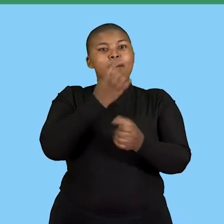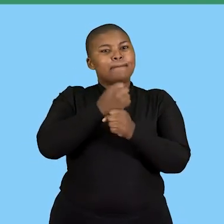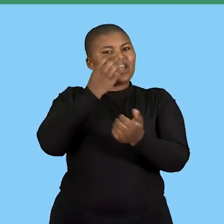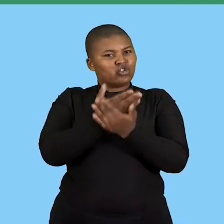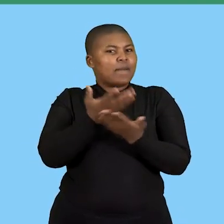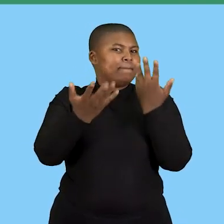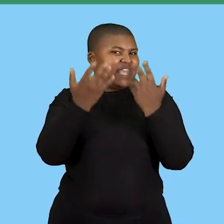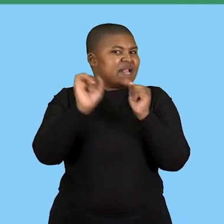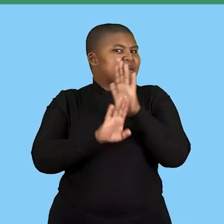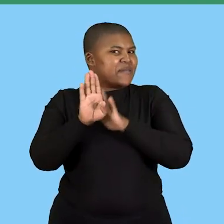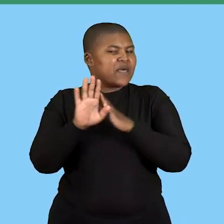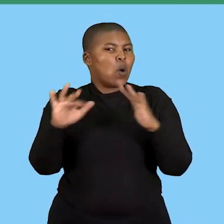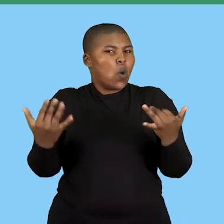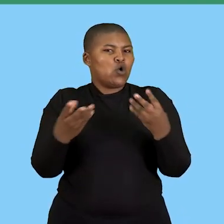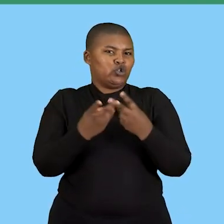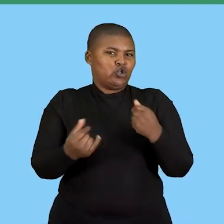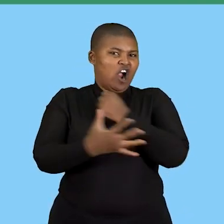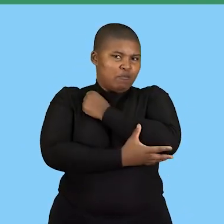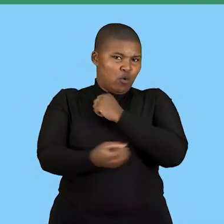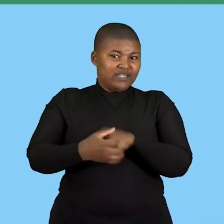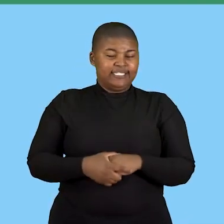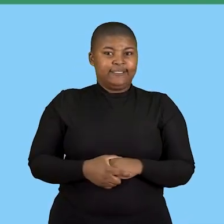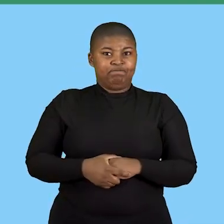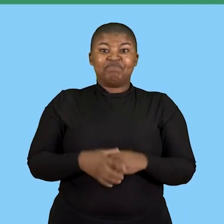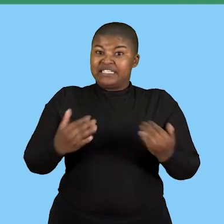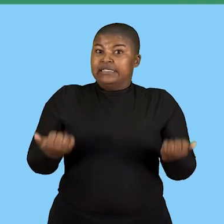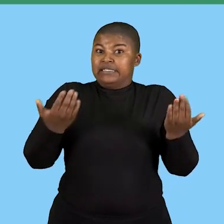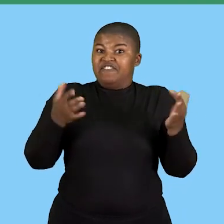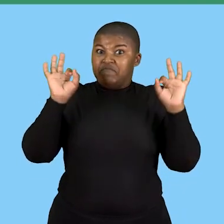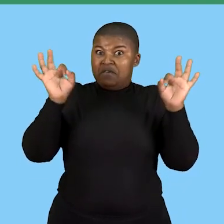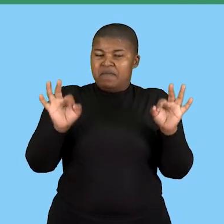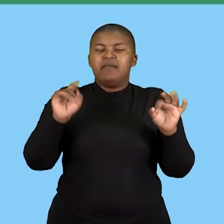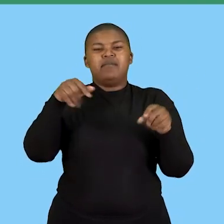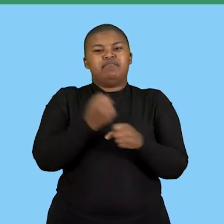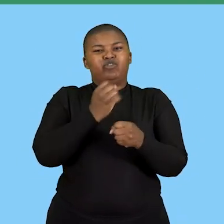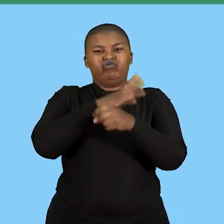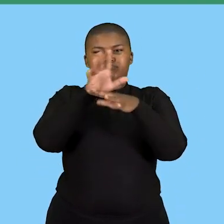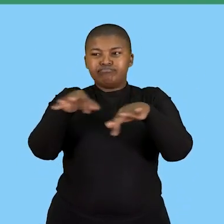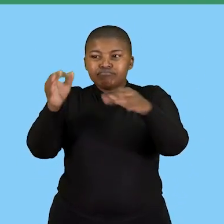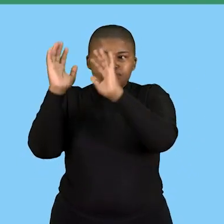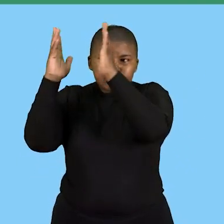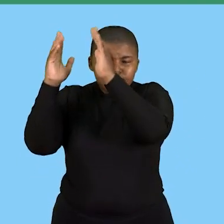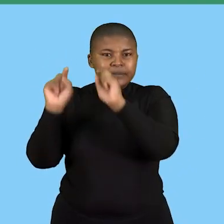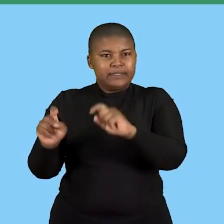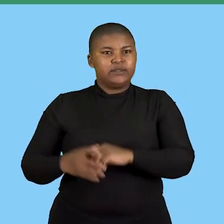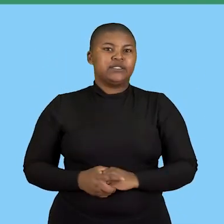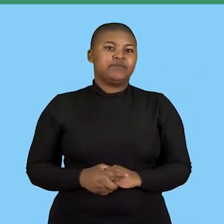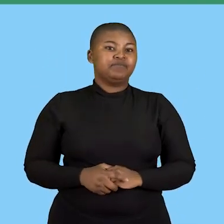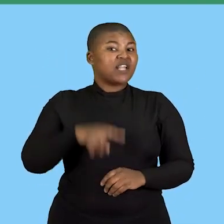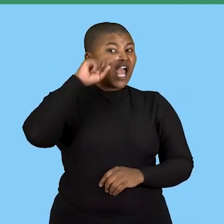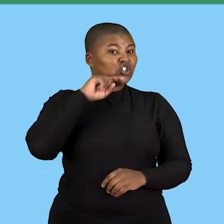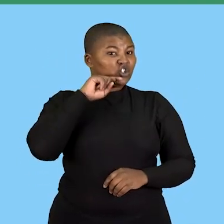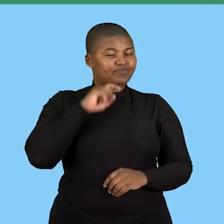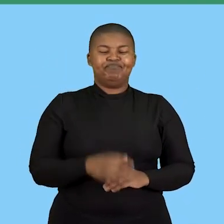they make sure that they alleviate poverty, and they should reward employees for service well rendered. Then age.